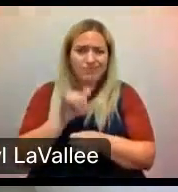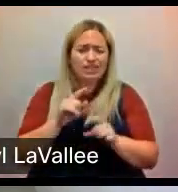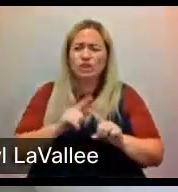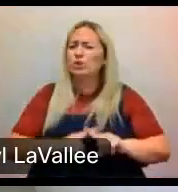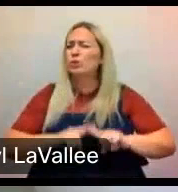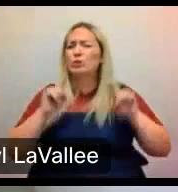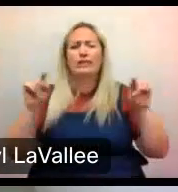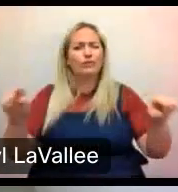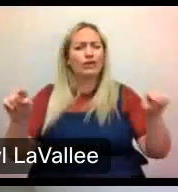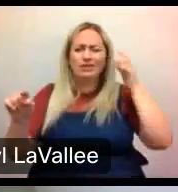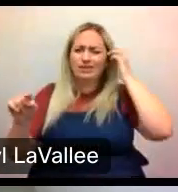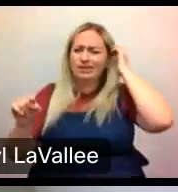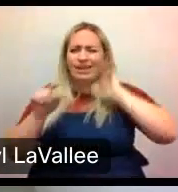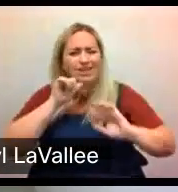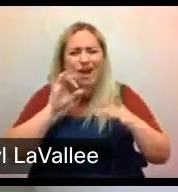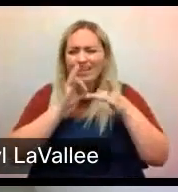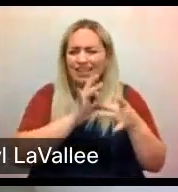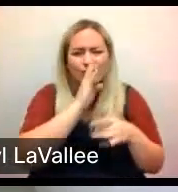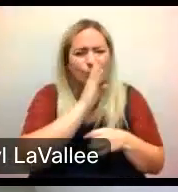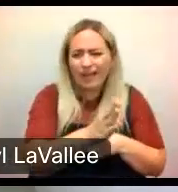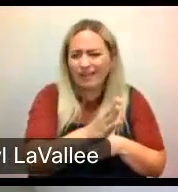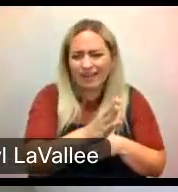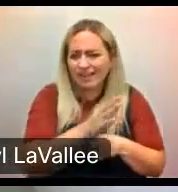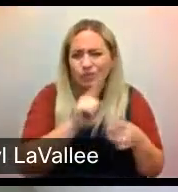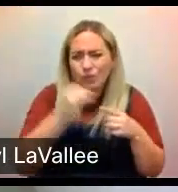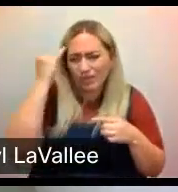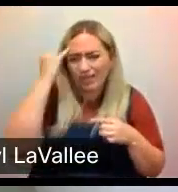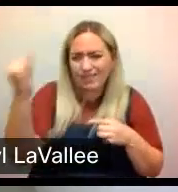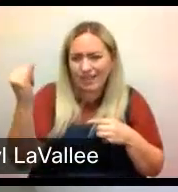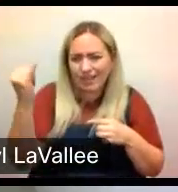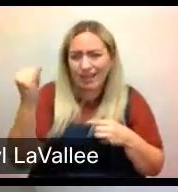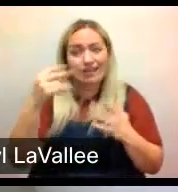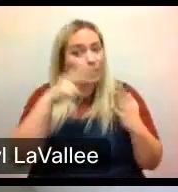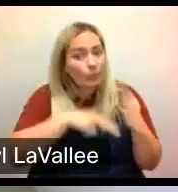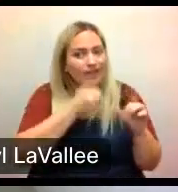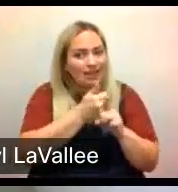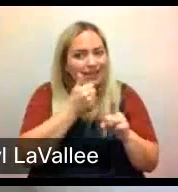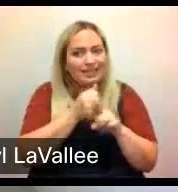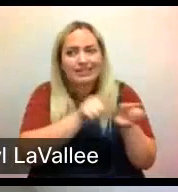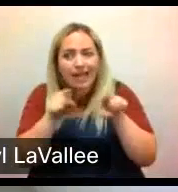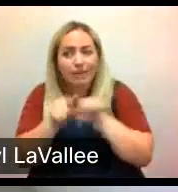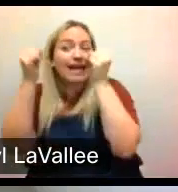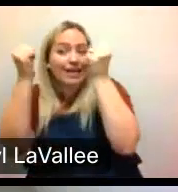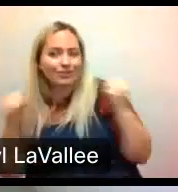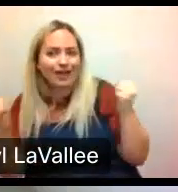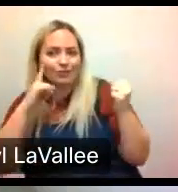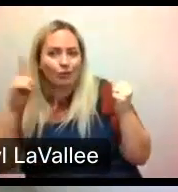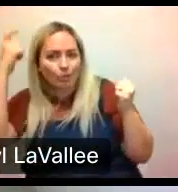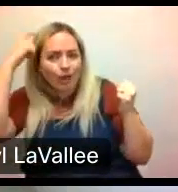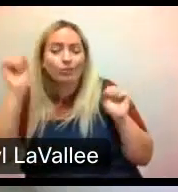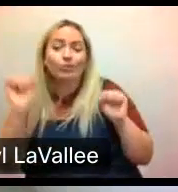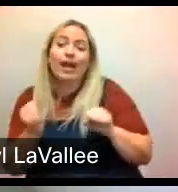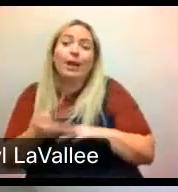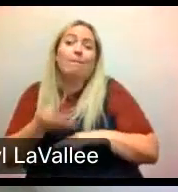different or just not connected directly enough to this idea that reading is like exercise for your brain and that you can improve